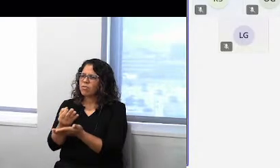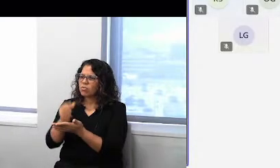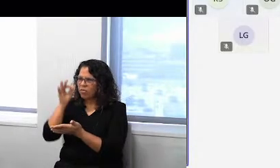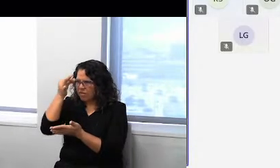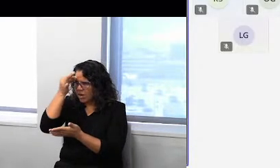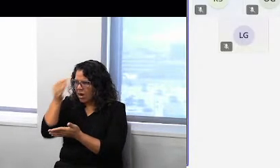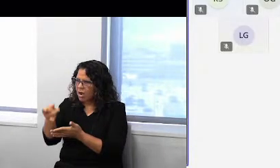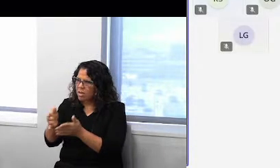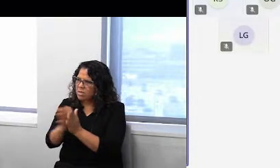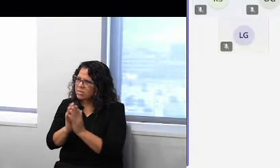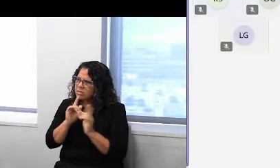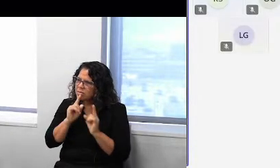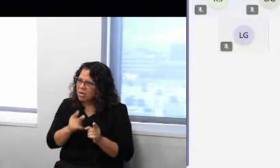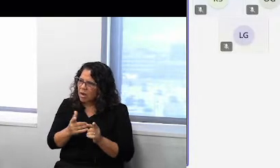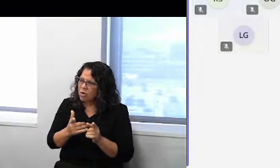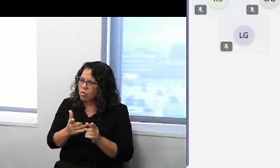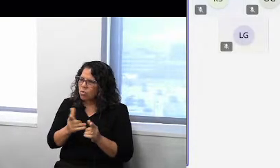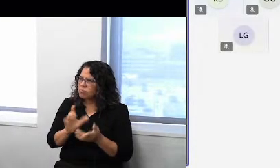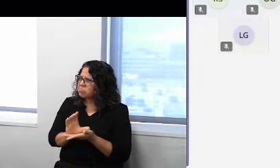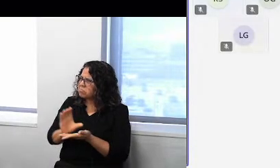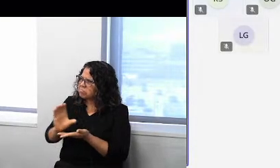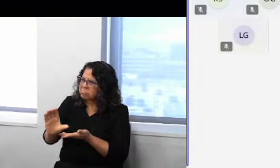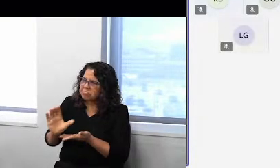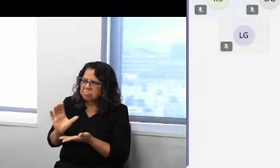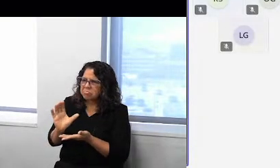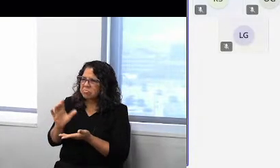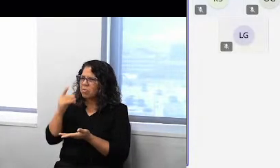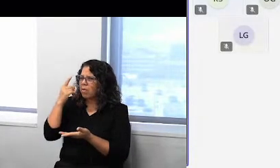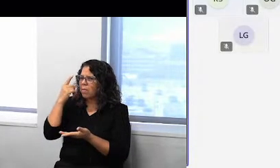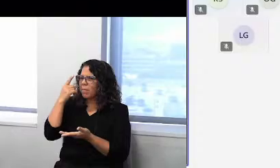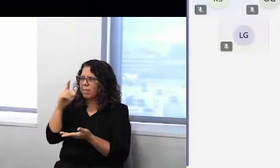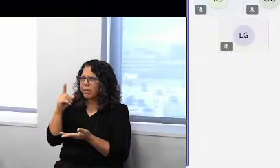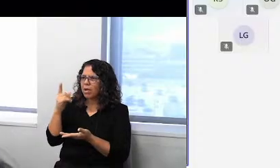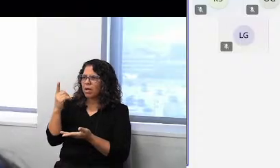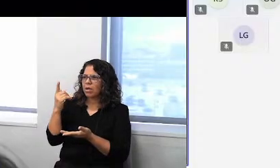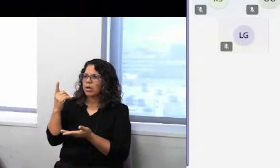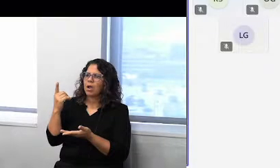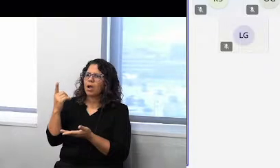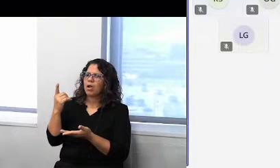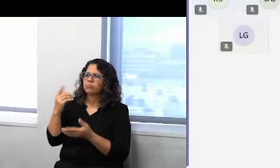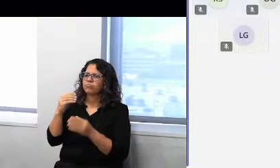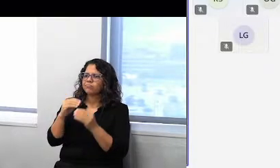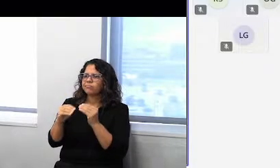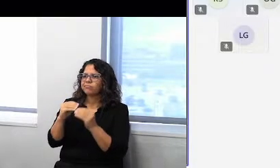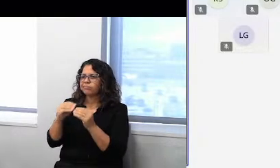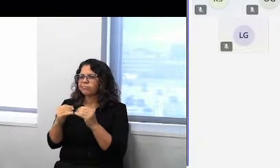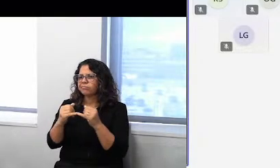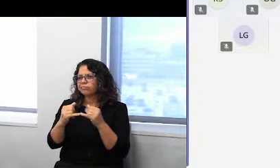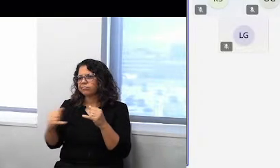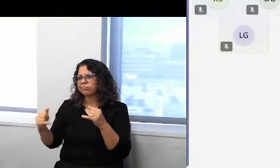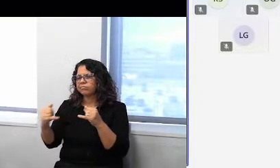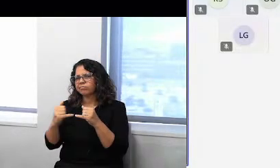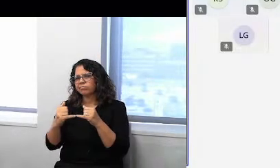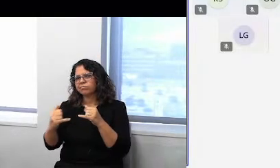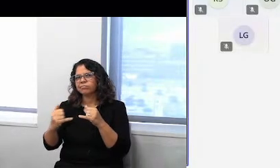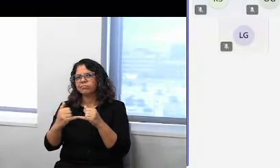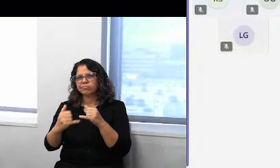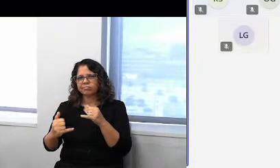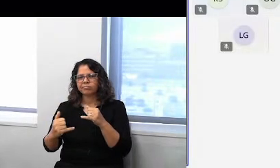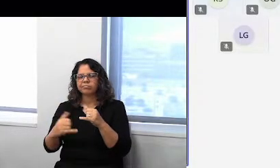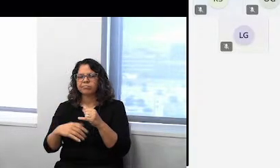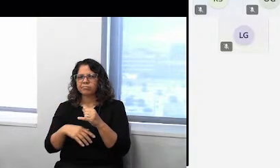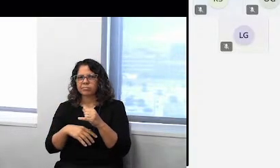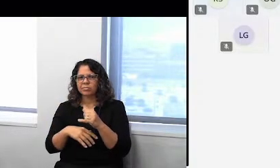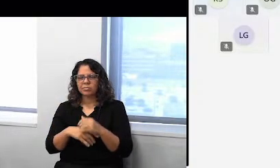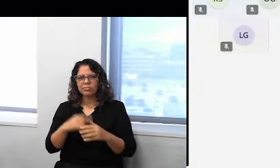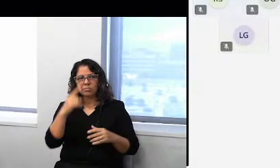been allocated to fix these feeder lines? Objection, compound question.